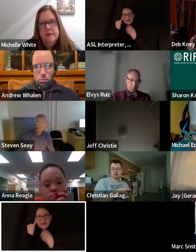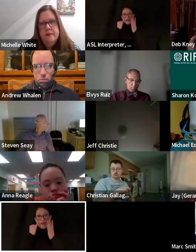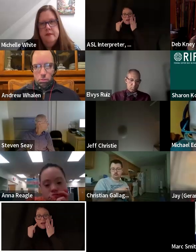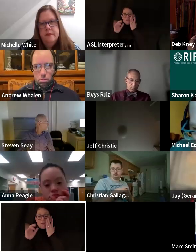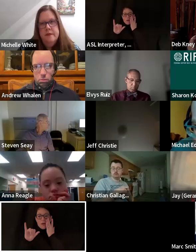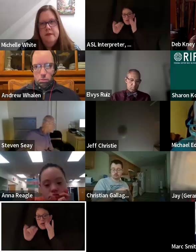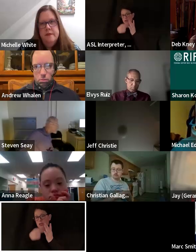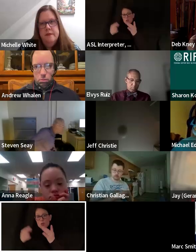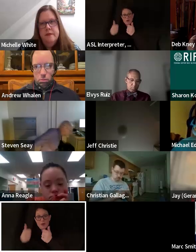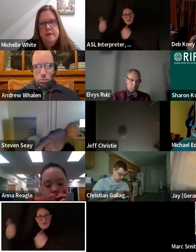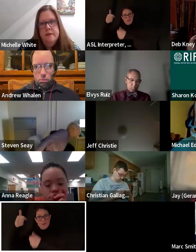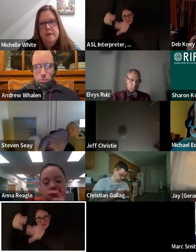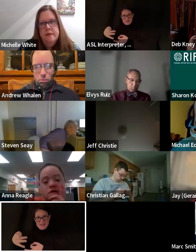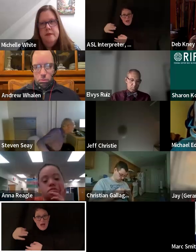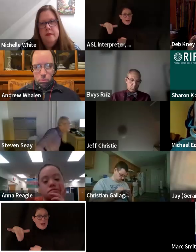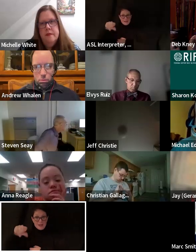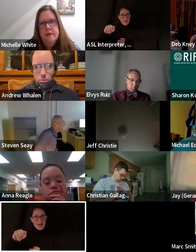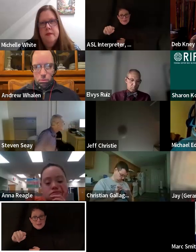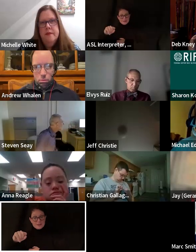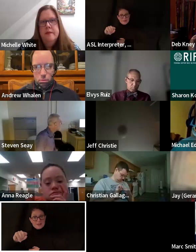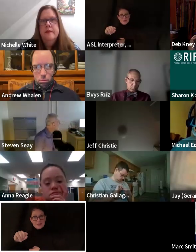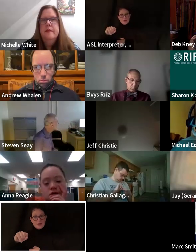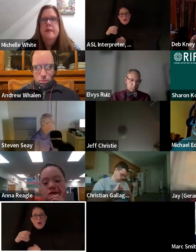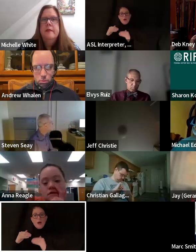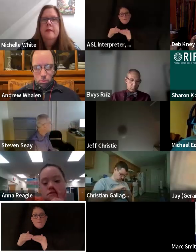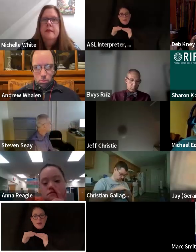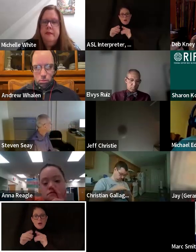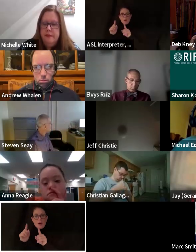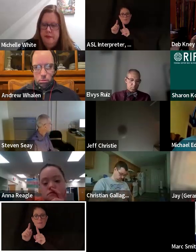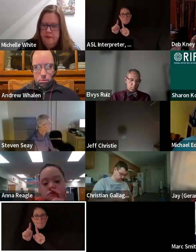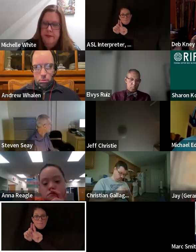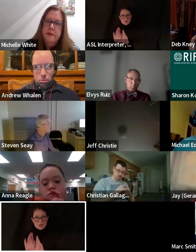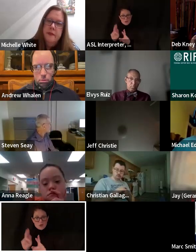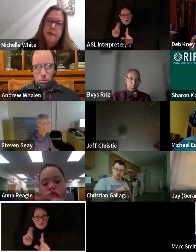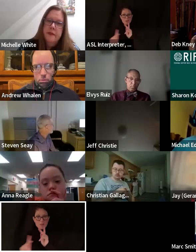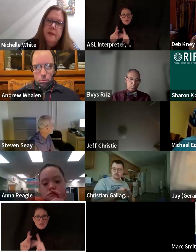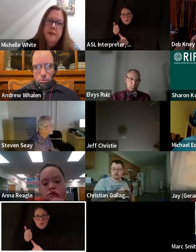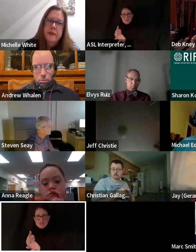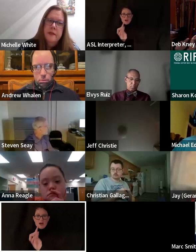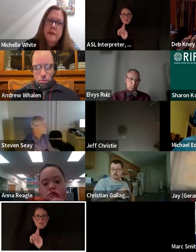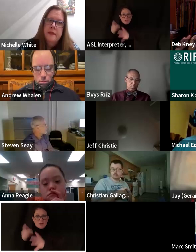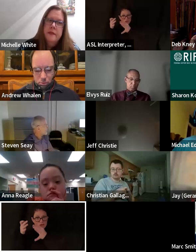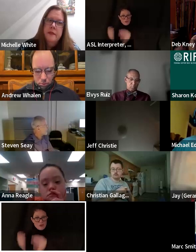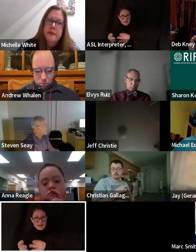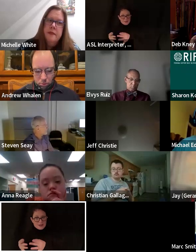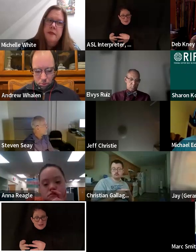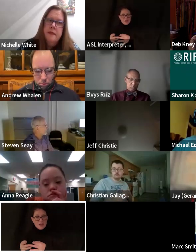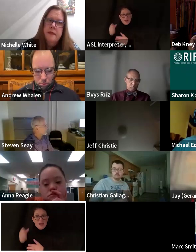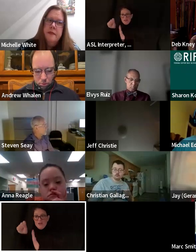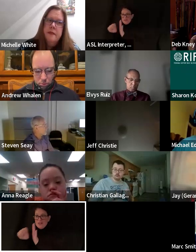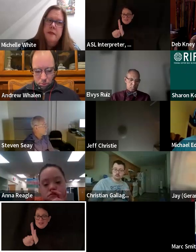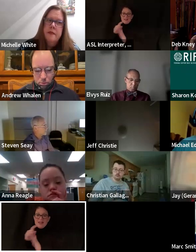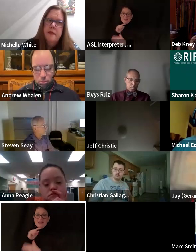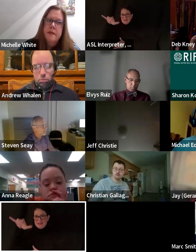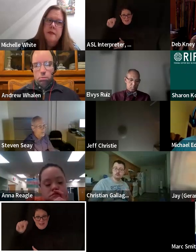the way it happens, if that's the way it goes with the being a peer mentor for people that self-direct, if that's one thing that the state's like, yeah,